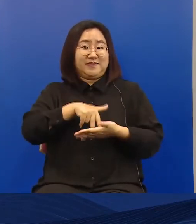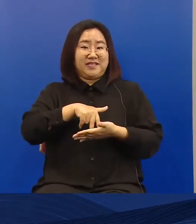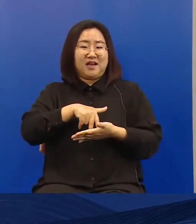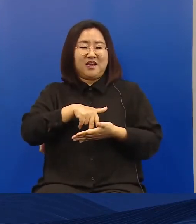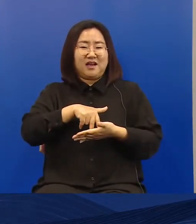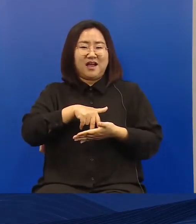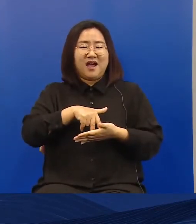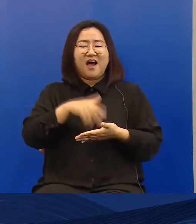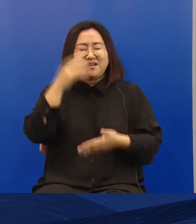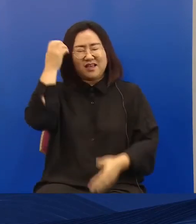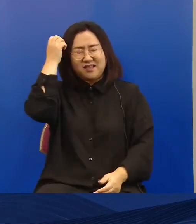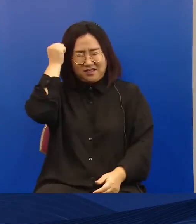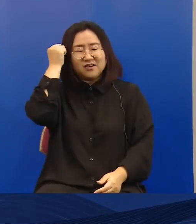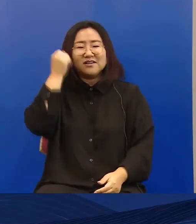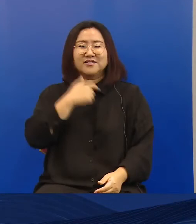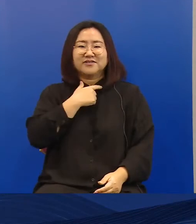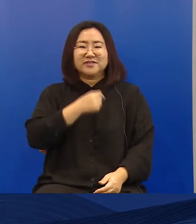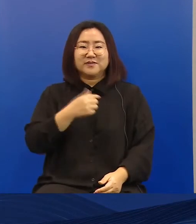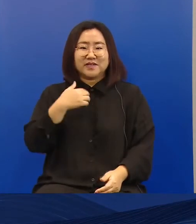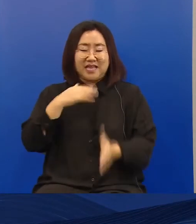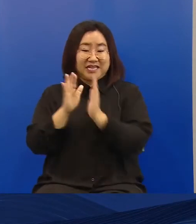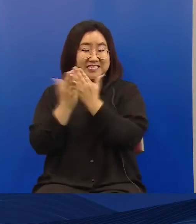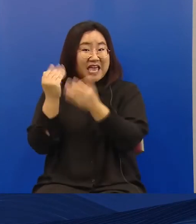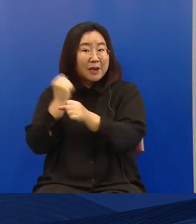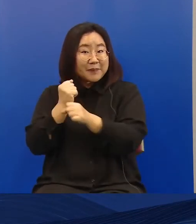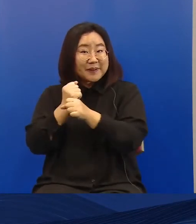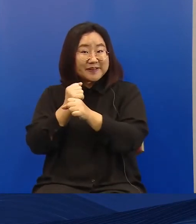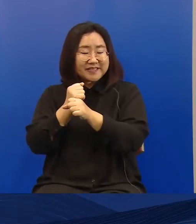as a scholar in this field,